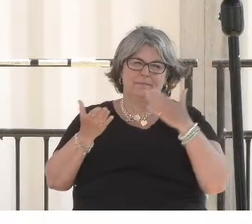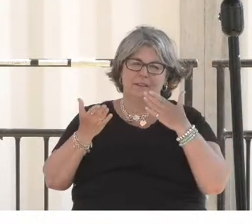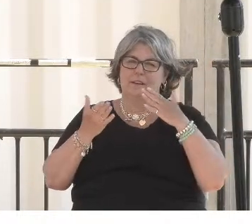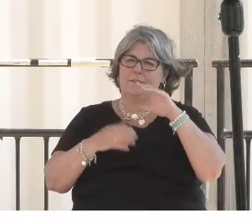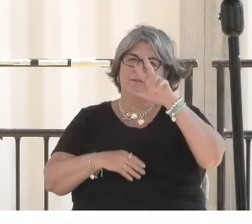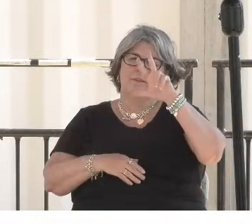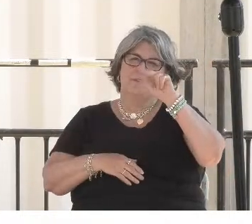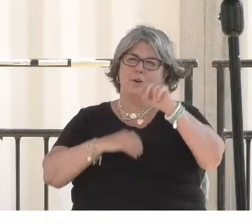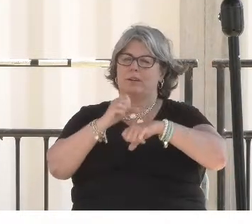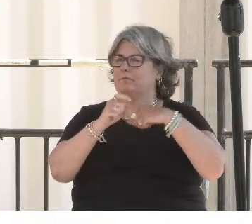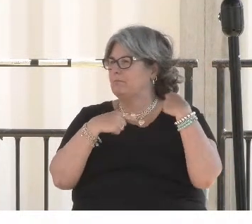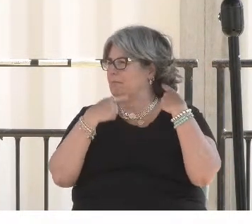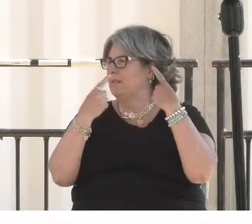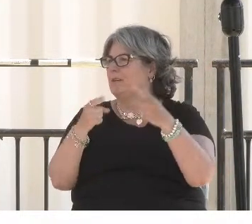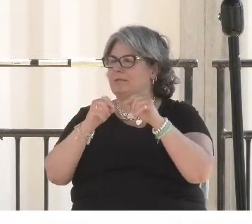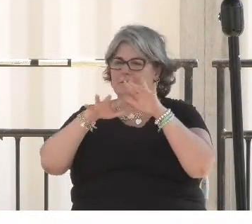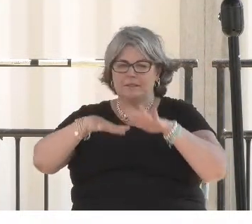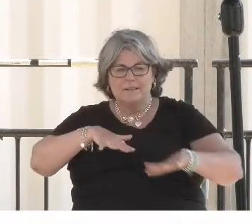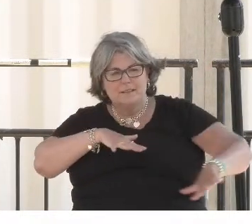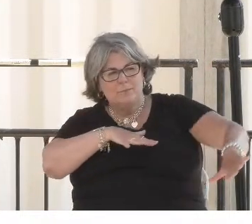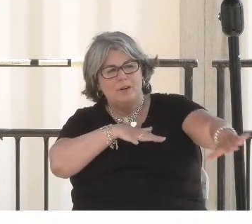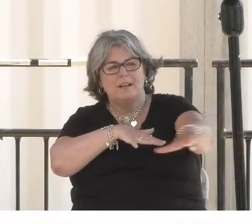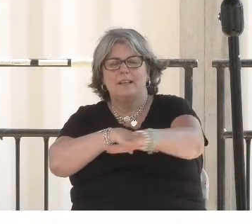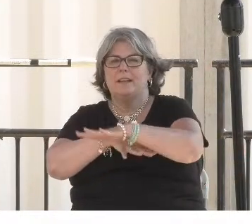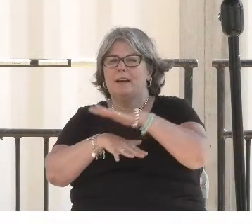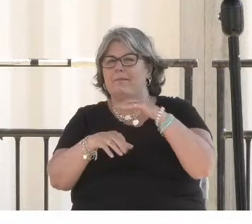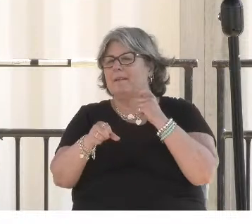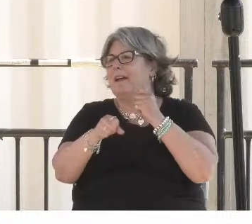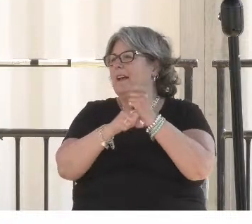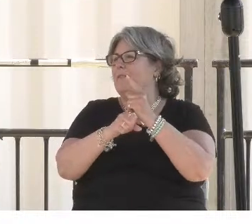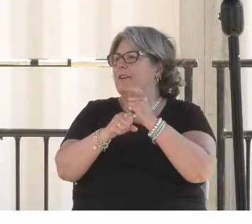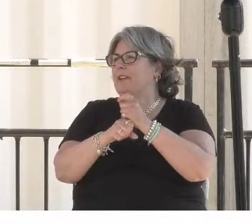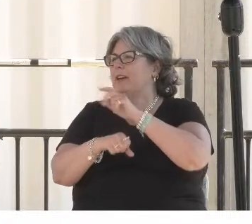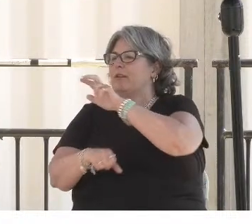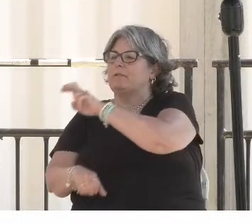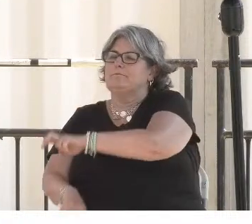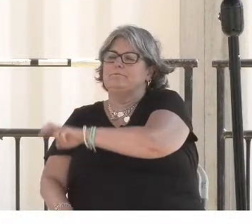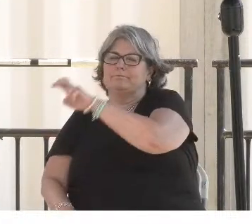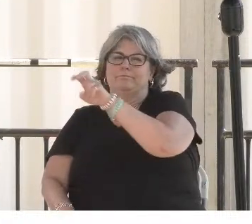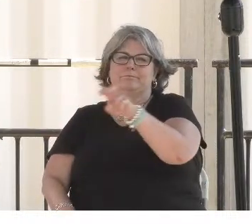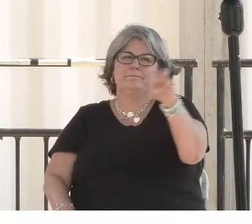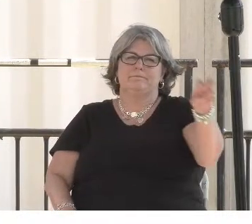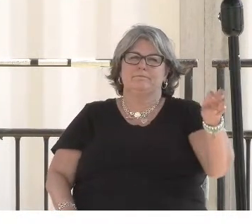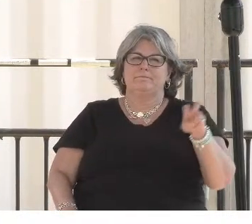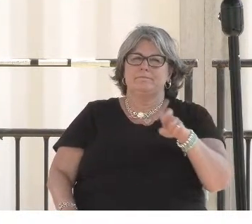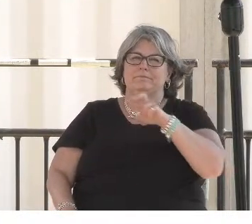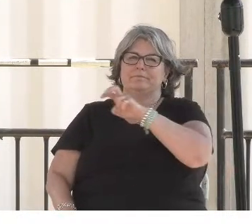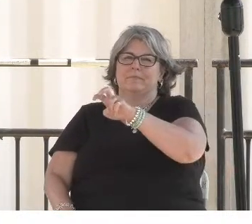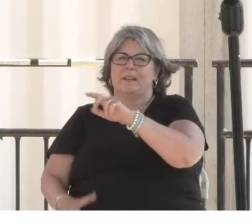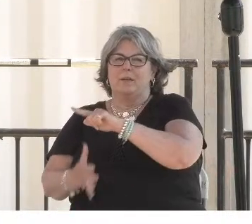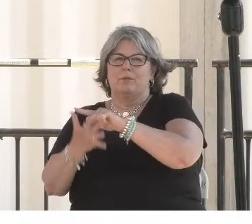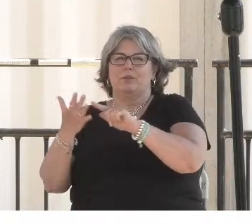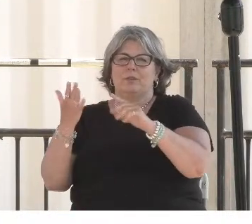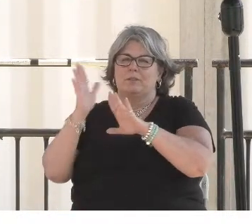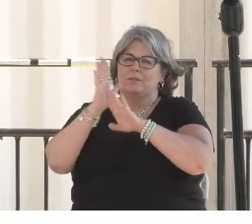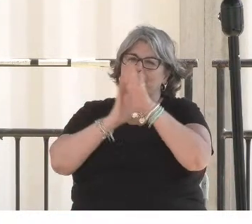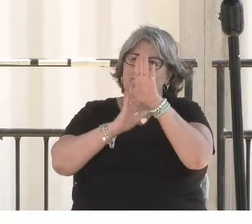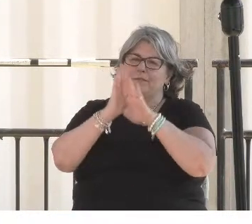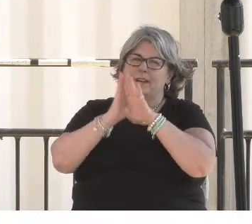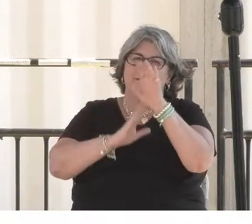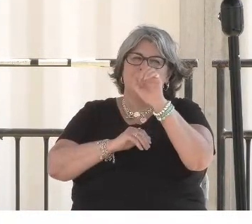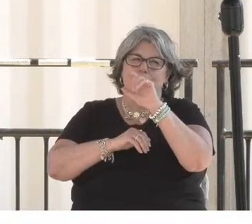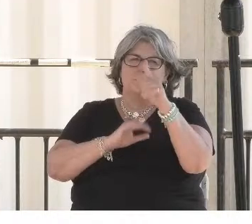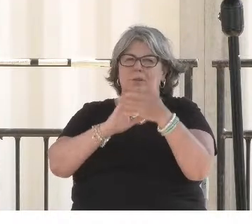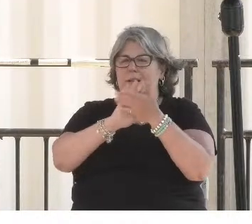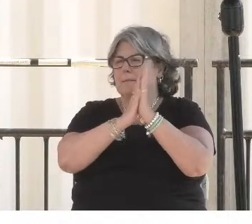30 plus years and spreading it over many of our acres every year and rotate around and spread it over different acres. And we're doing these things to build up our soil and make things